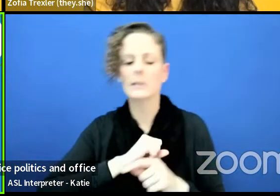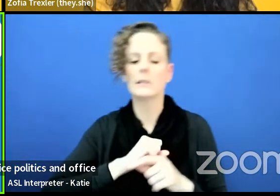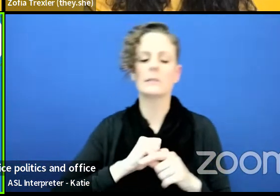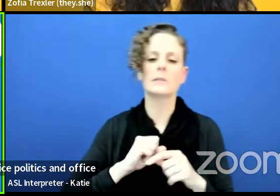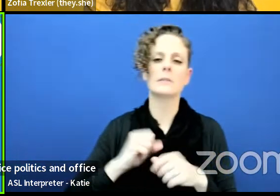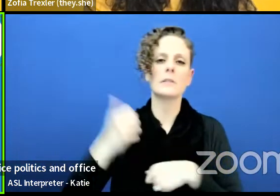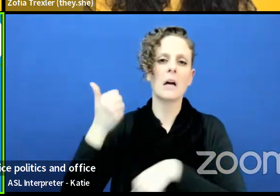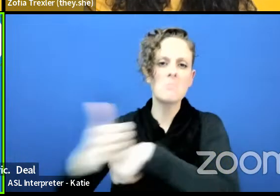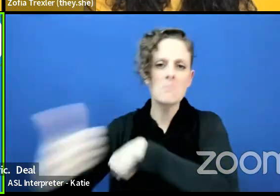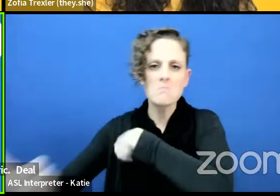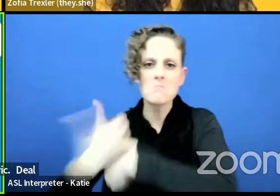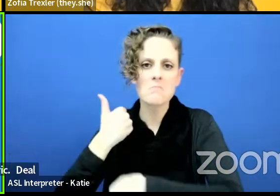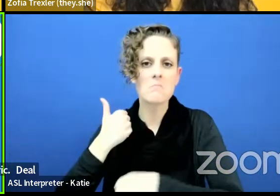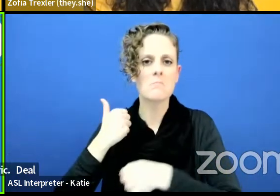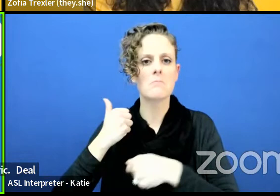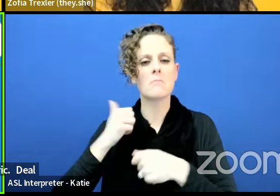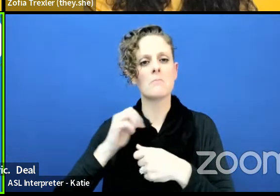and